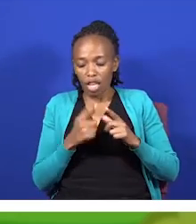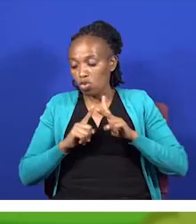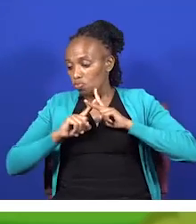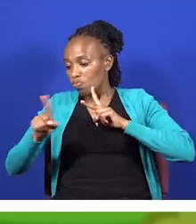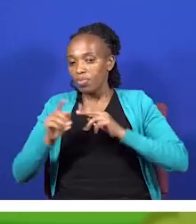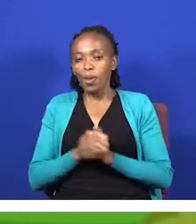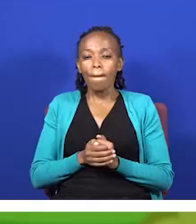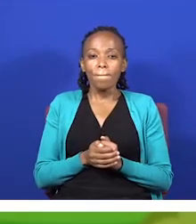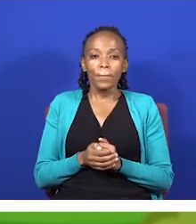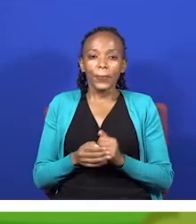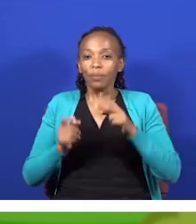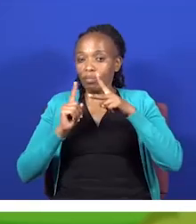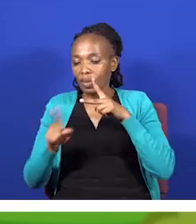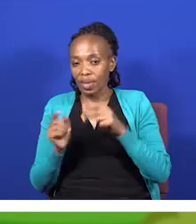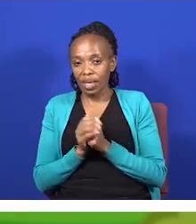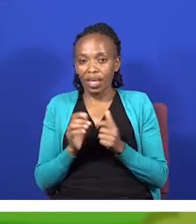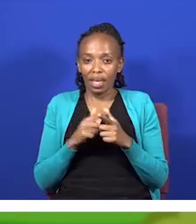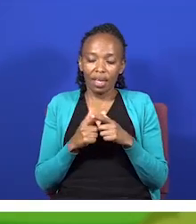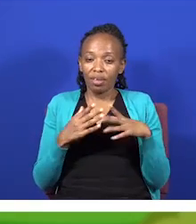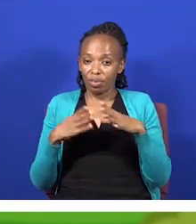away. He ran away and he went